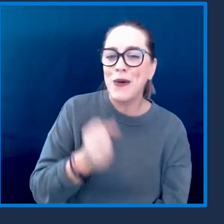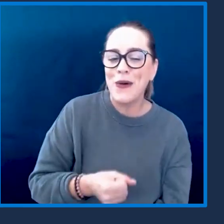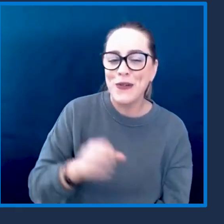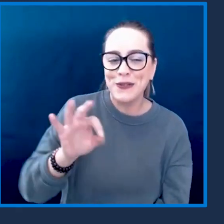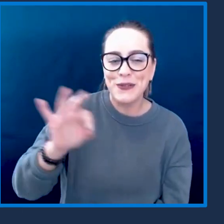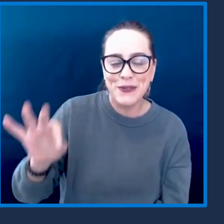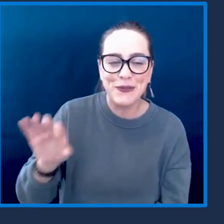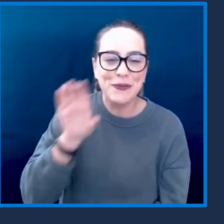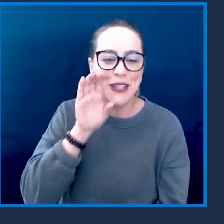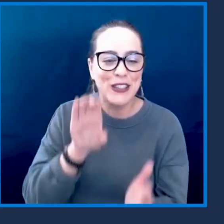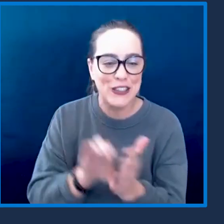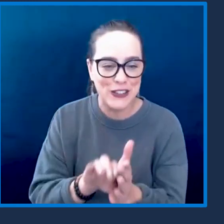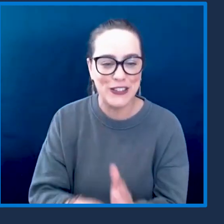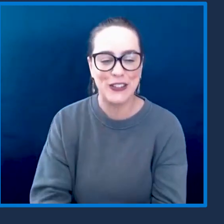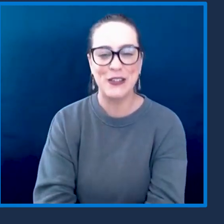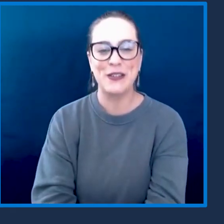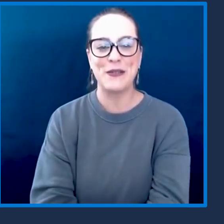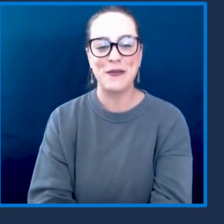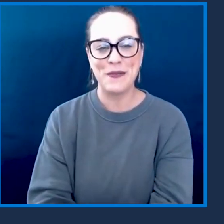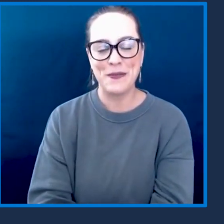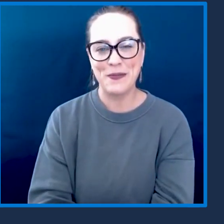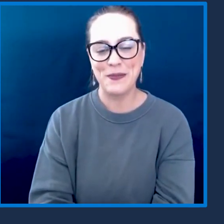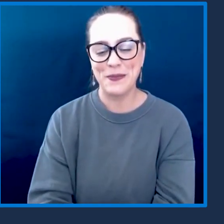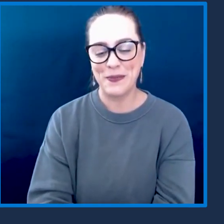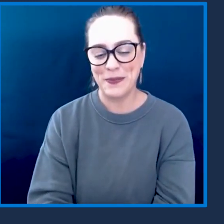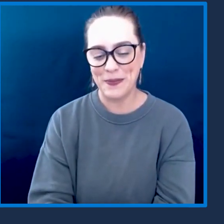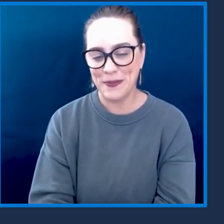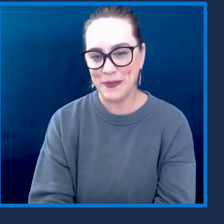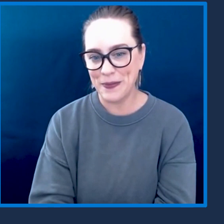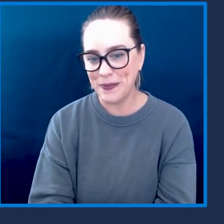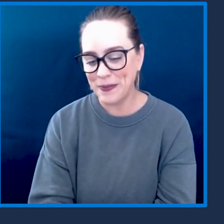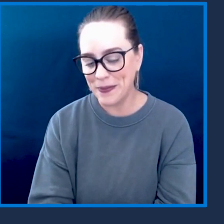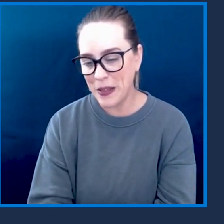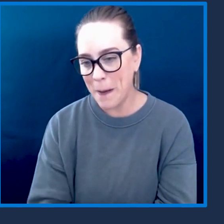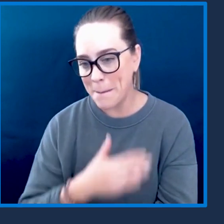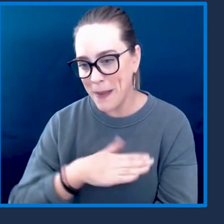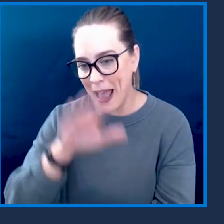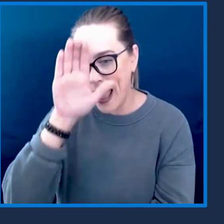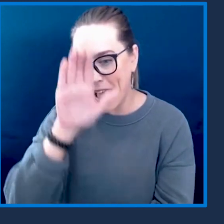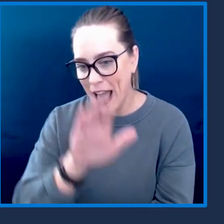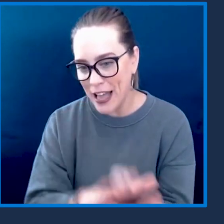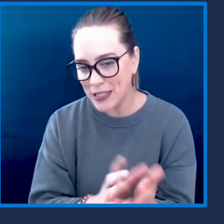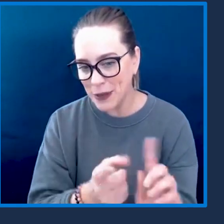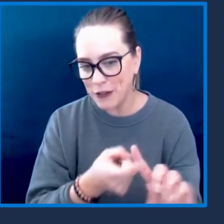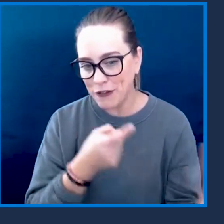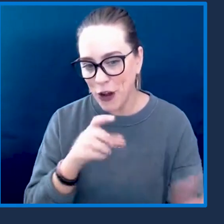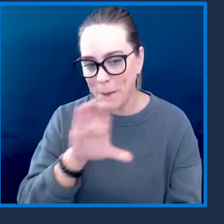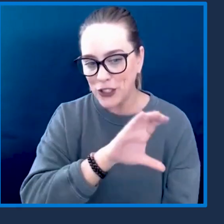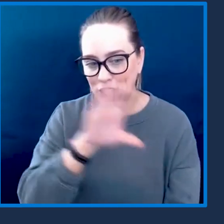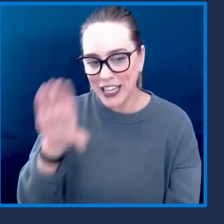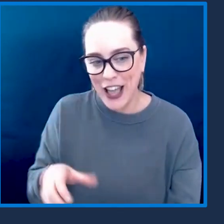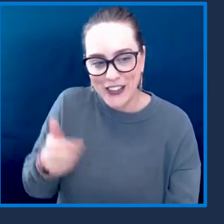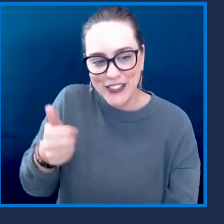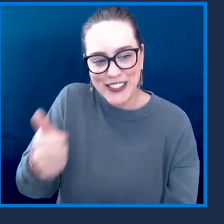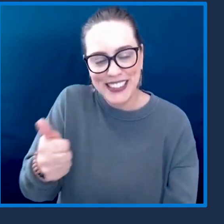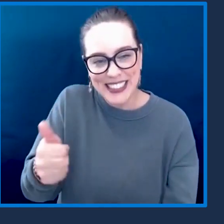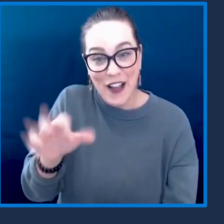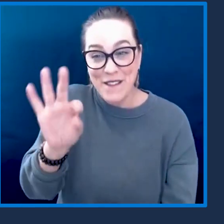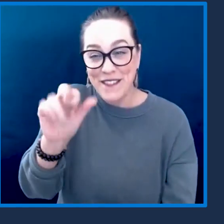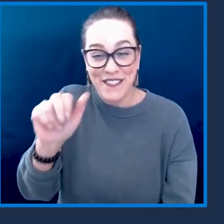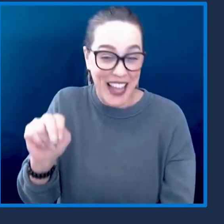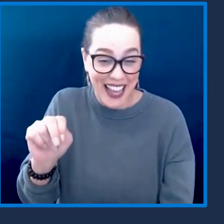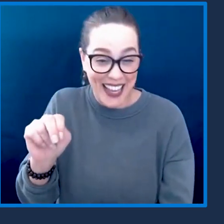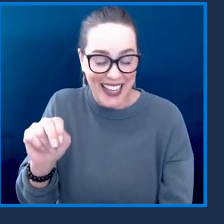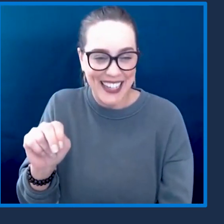Cubs people behind me. My husband from Chicago is a fan of the Cubs, so I have to share this office with him. So there's a tribute